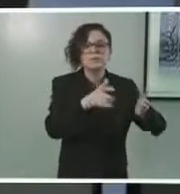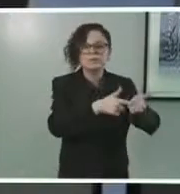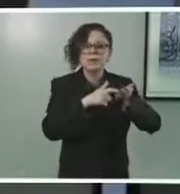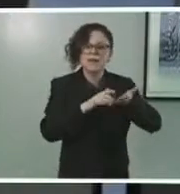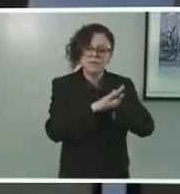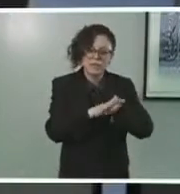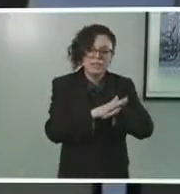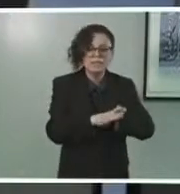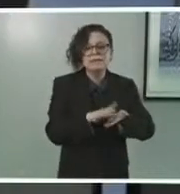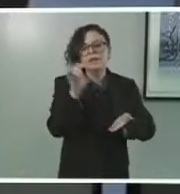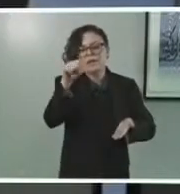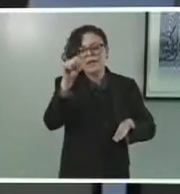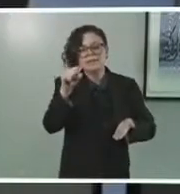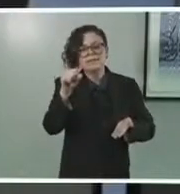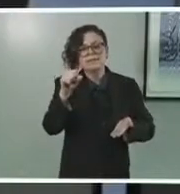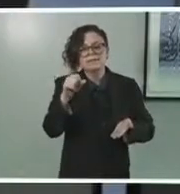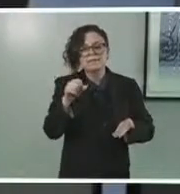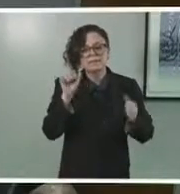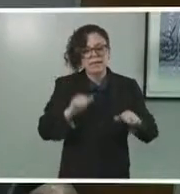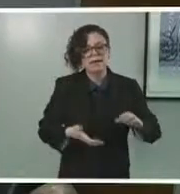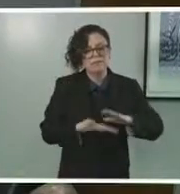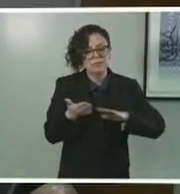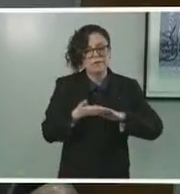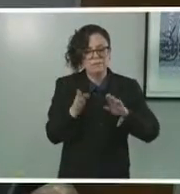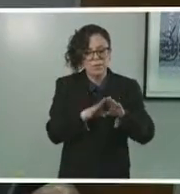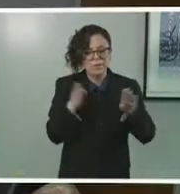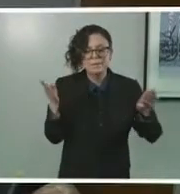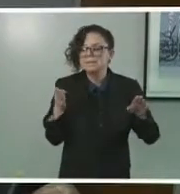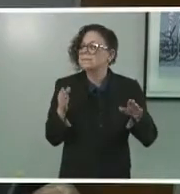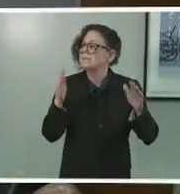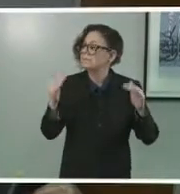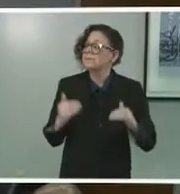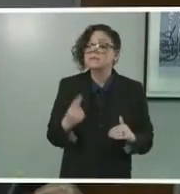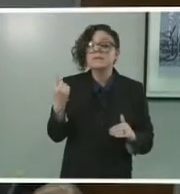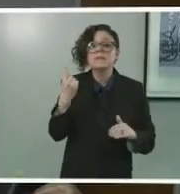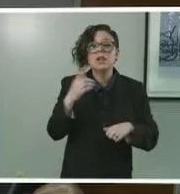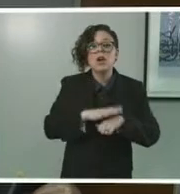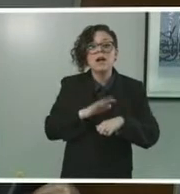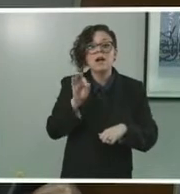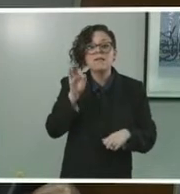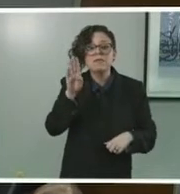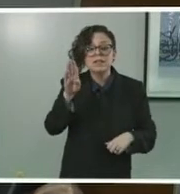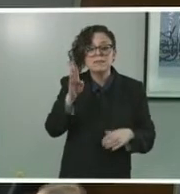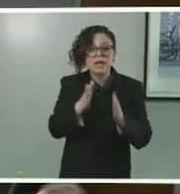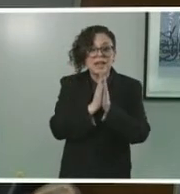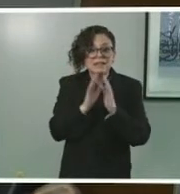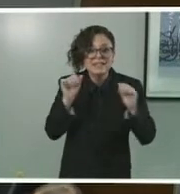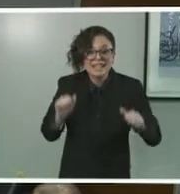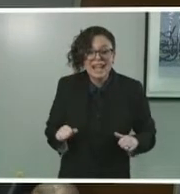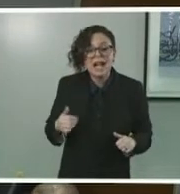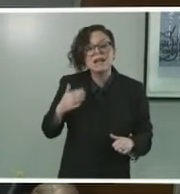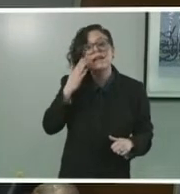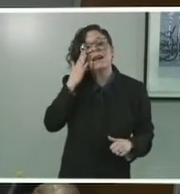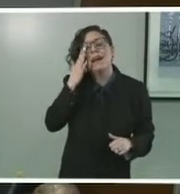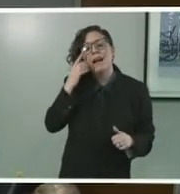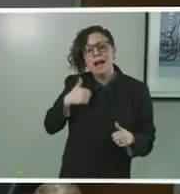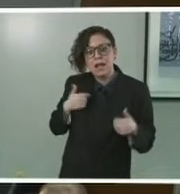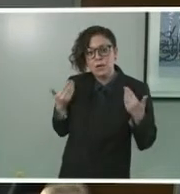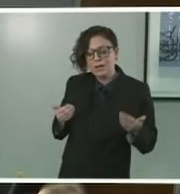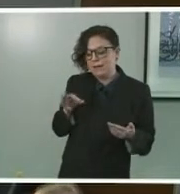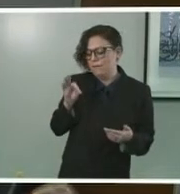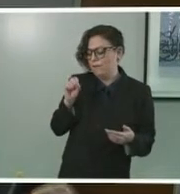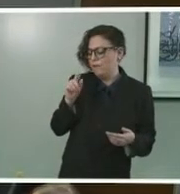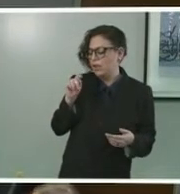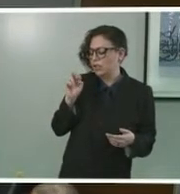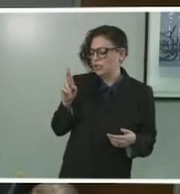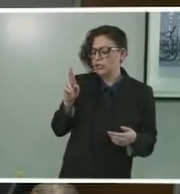would say yes. Okay. Yes. Person on Facebook just asked about, can I foster a pet The short answer